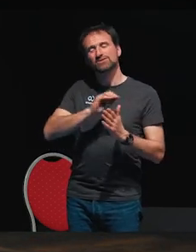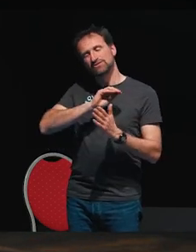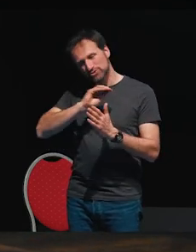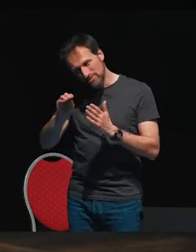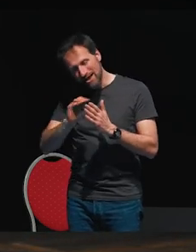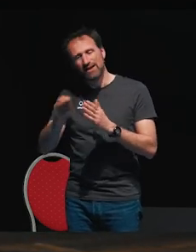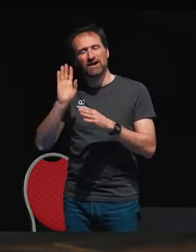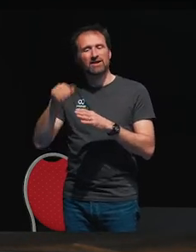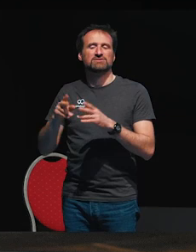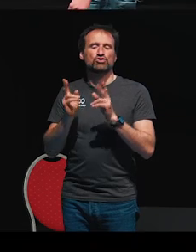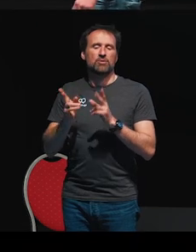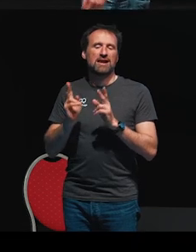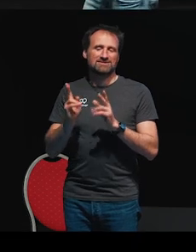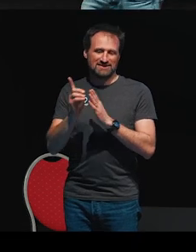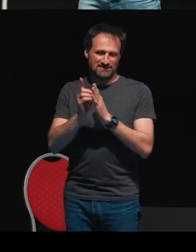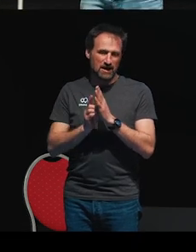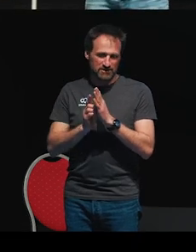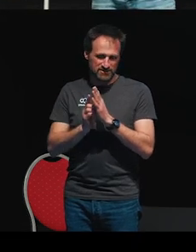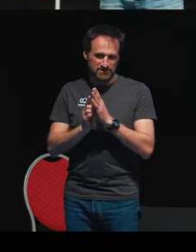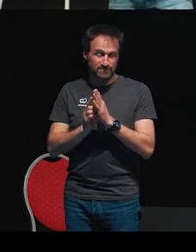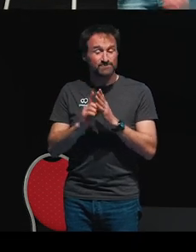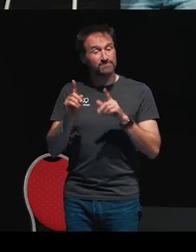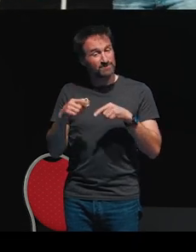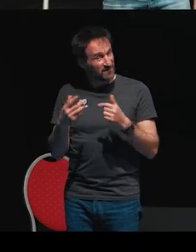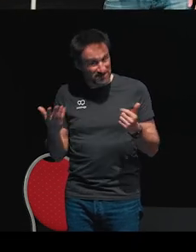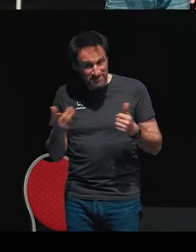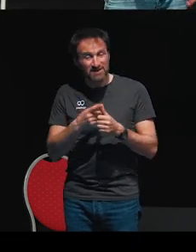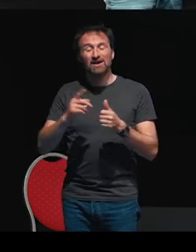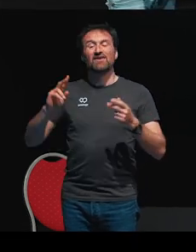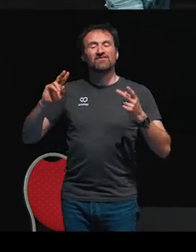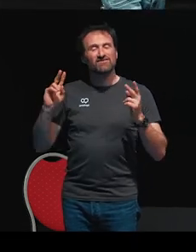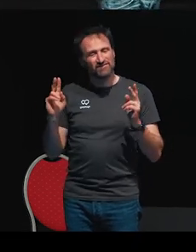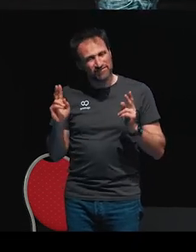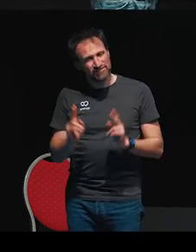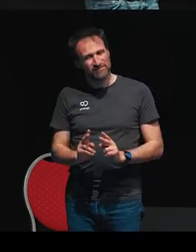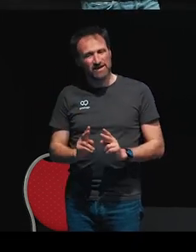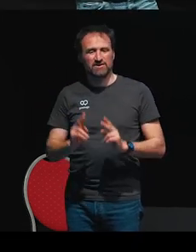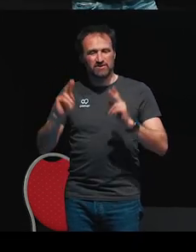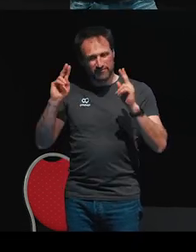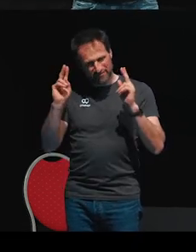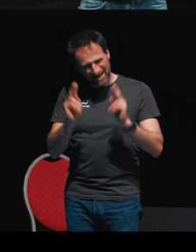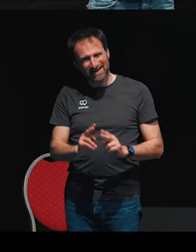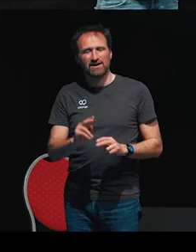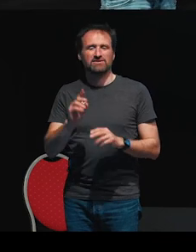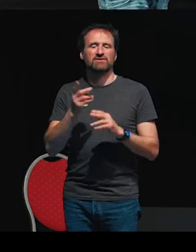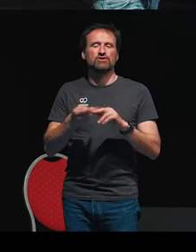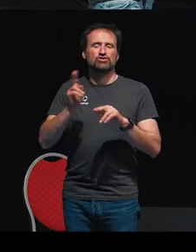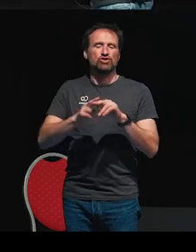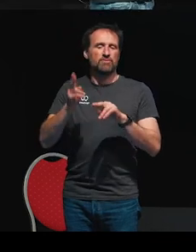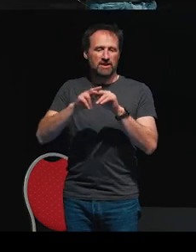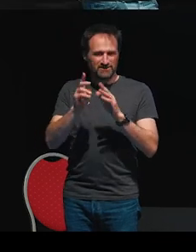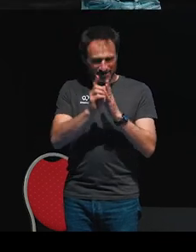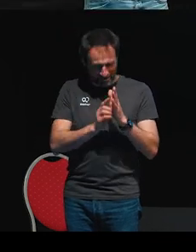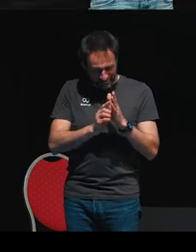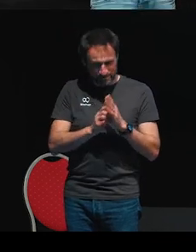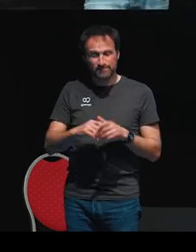What it will bring you is it will reduce redundant data. It will also reduce, of course, the store size. And it